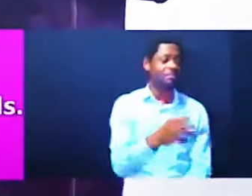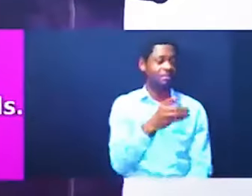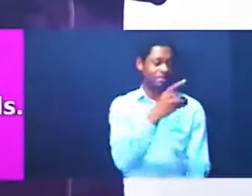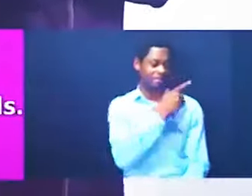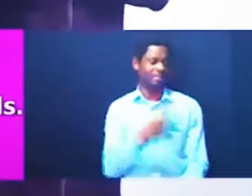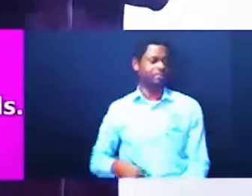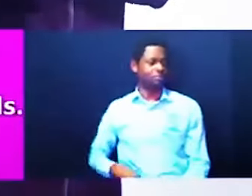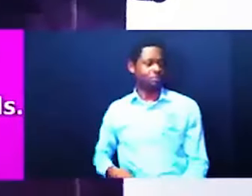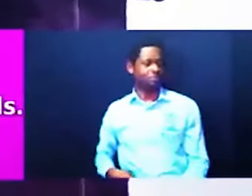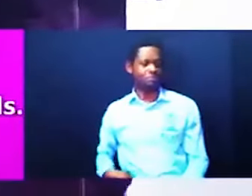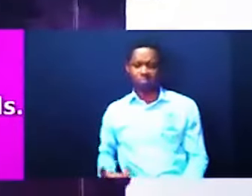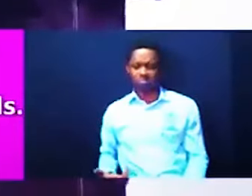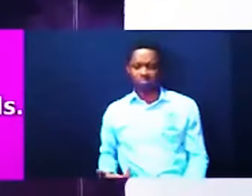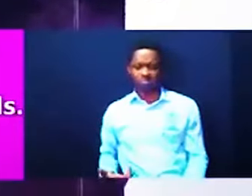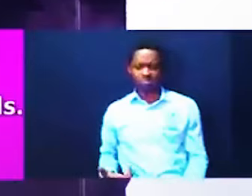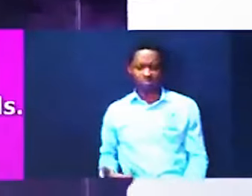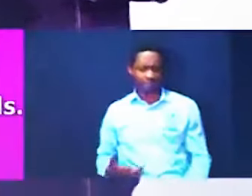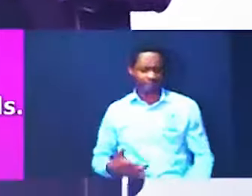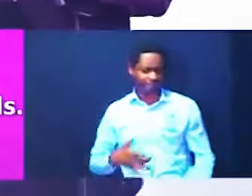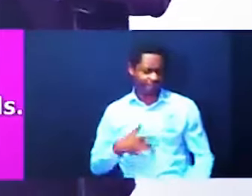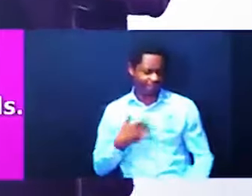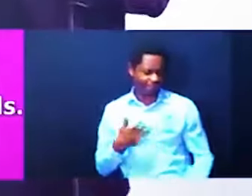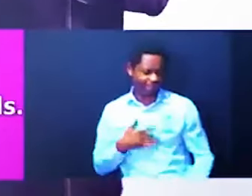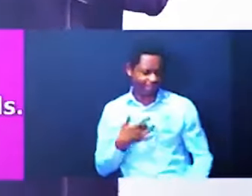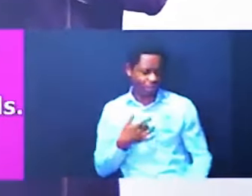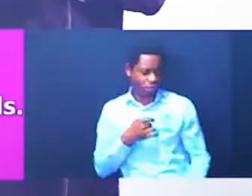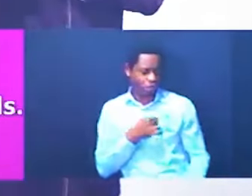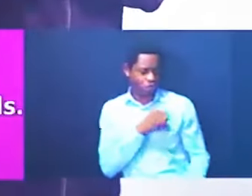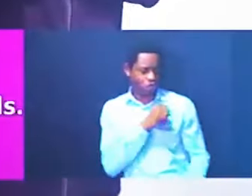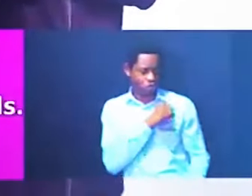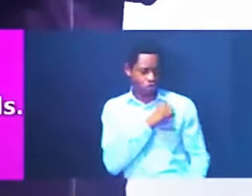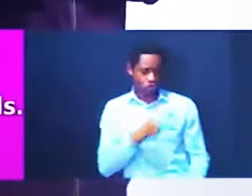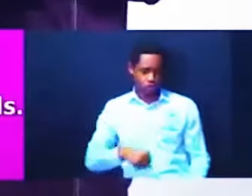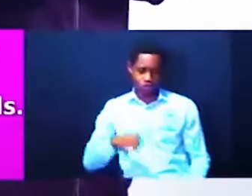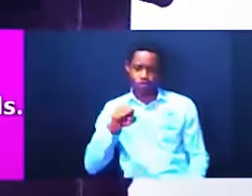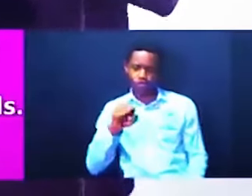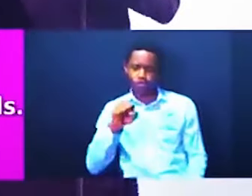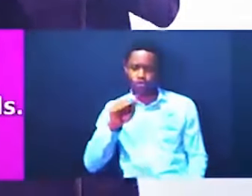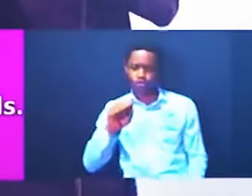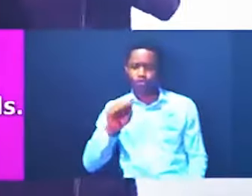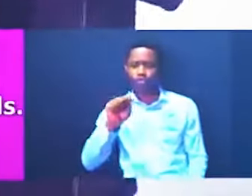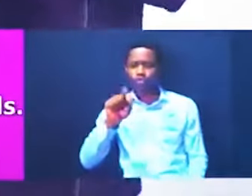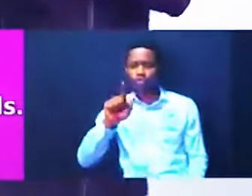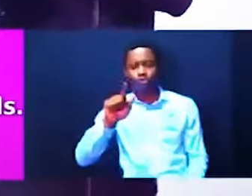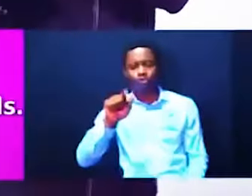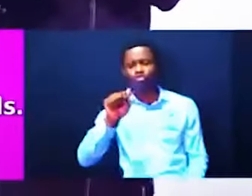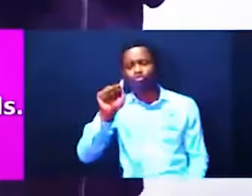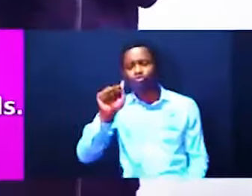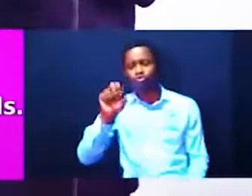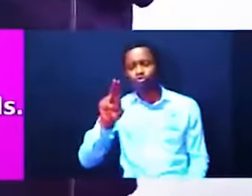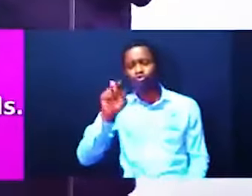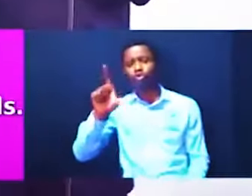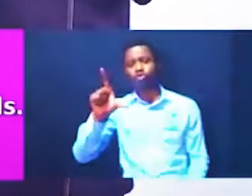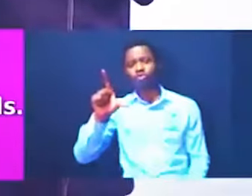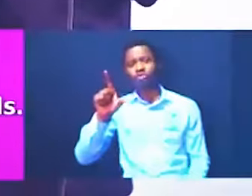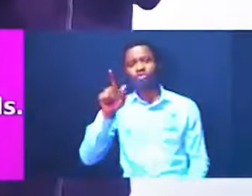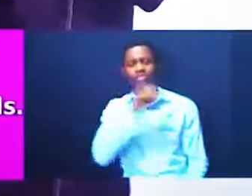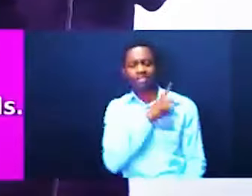na me de apem ene wode ama me na edien ene aka no bio. So he is hurt.